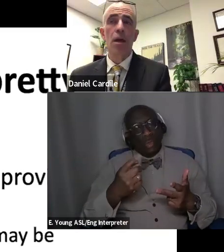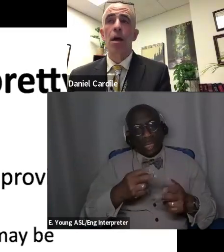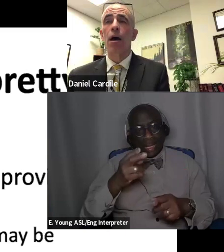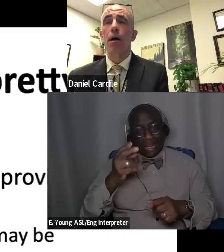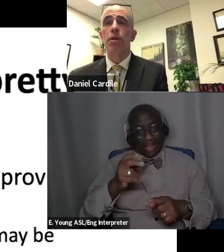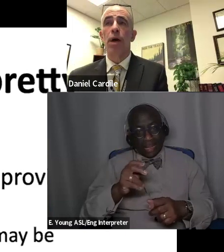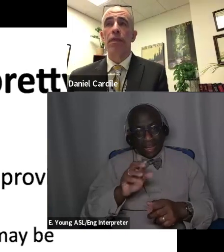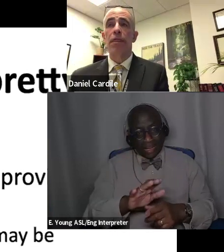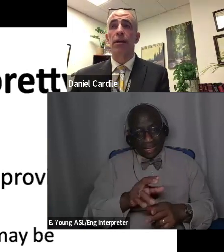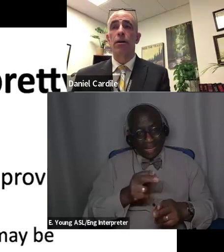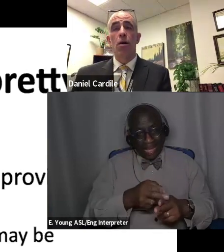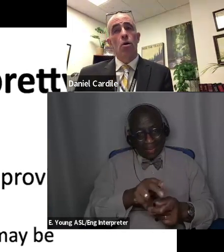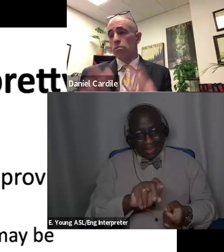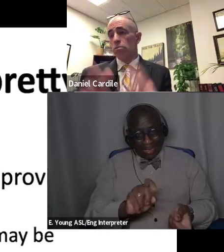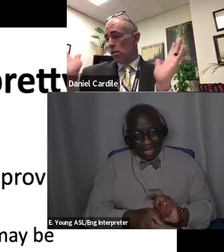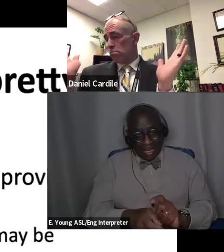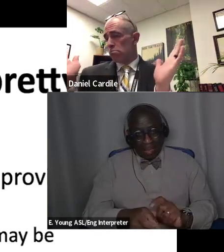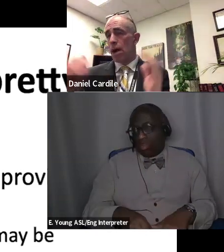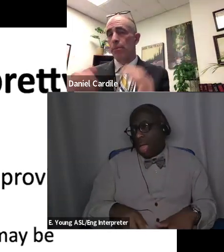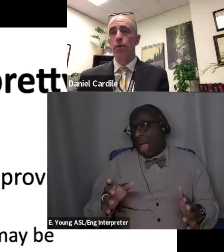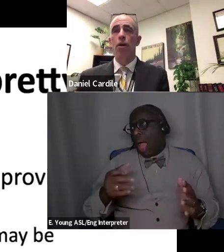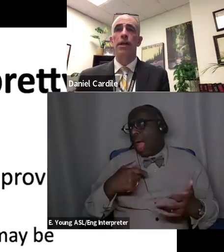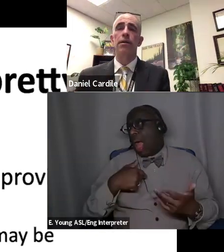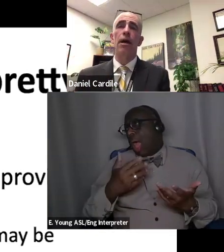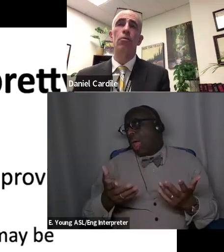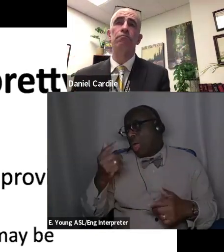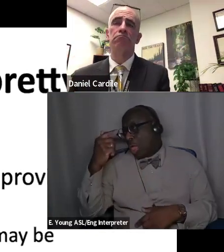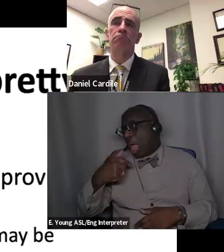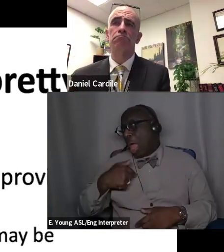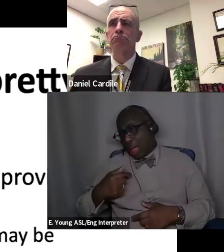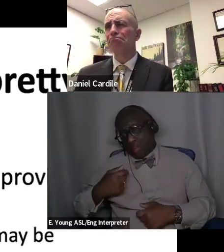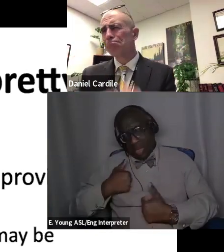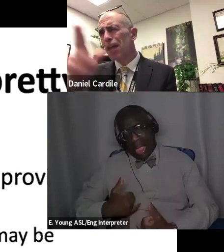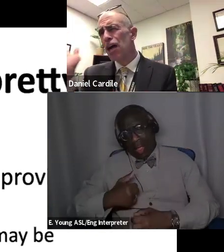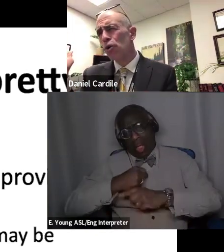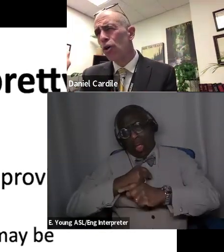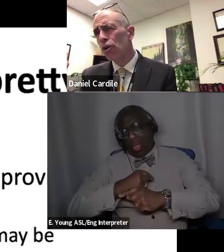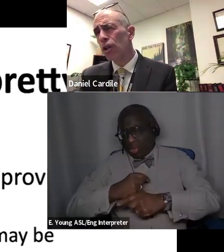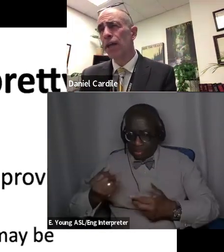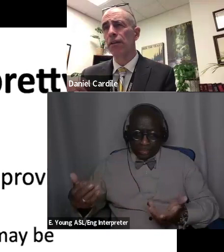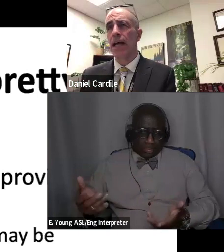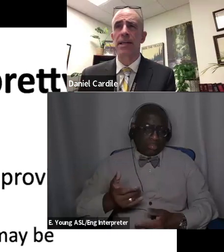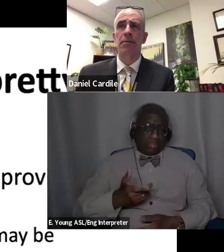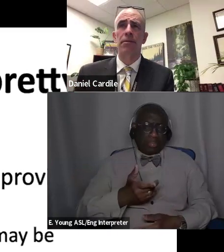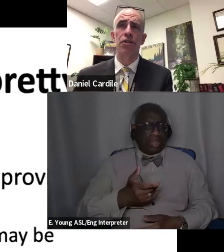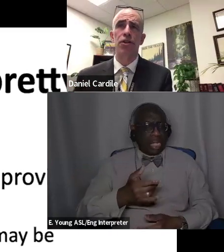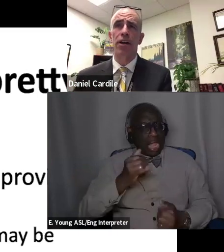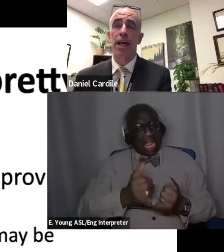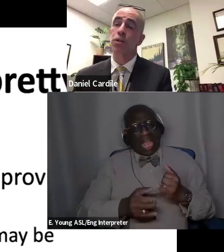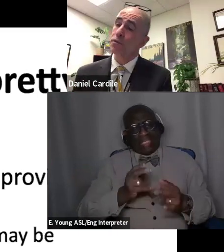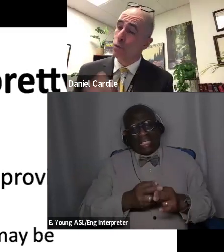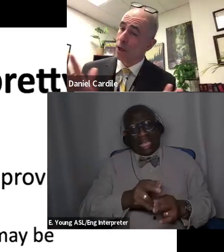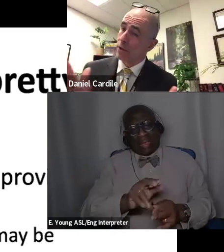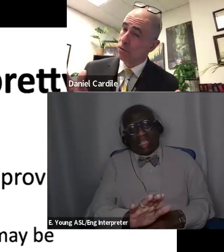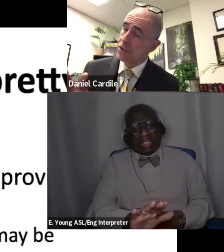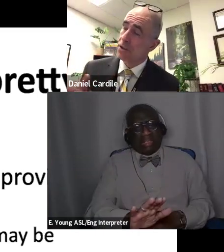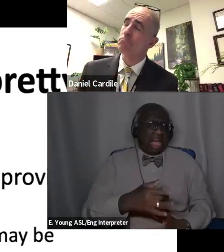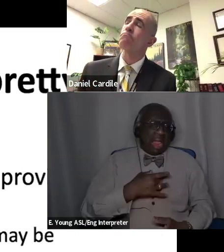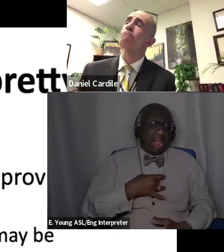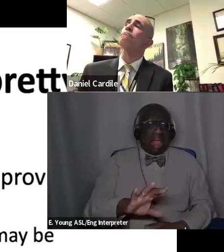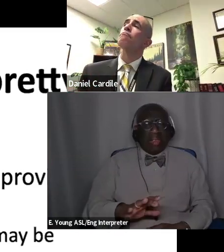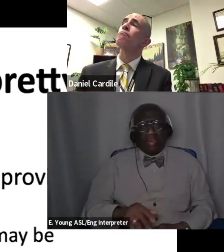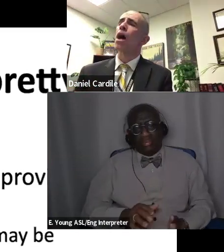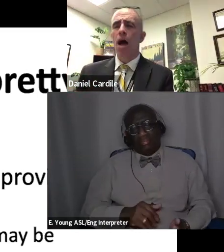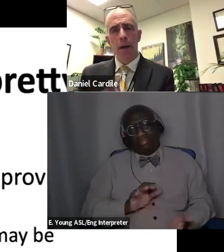change. You might think, oh, well, I'm the guardian now. I no longer like the last name that this child has for whatever